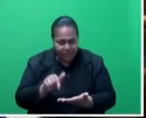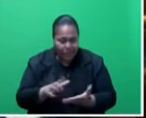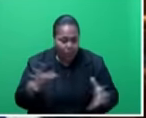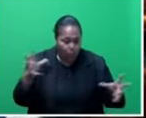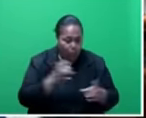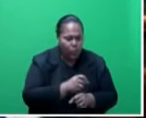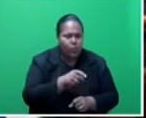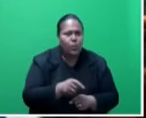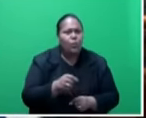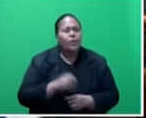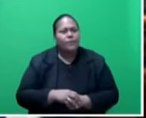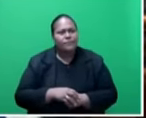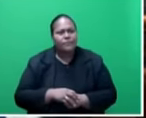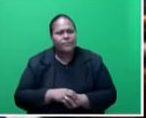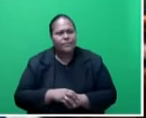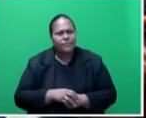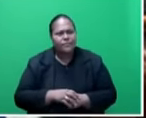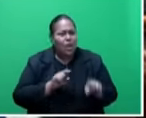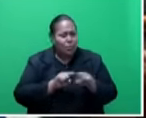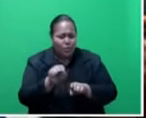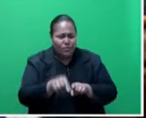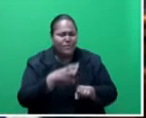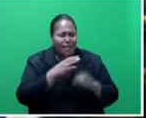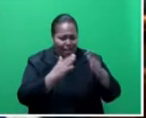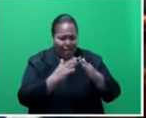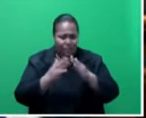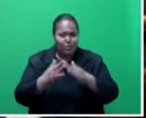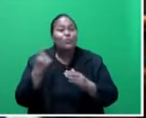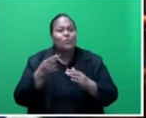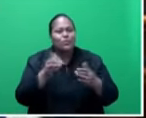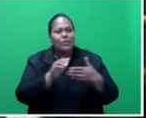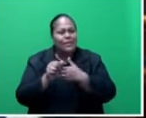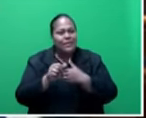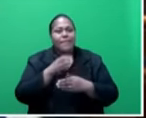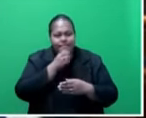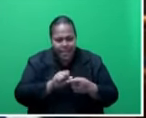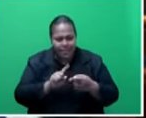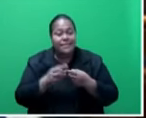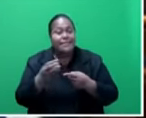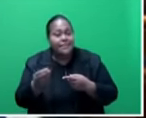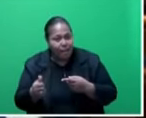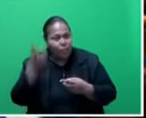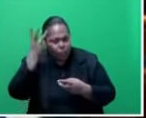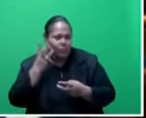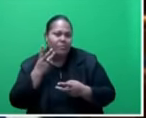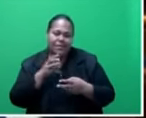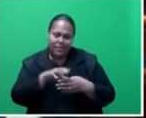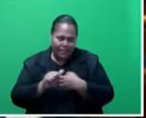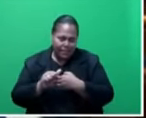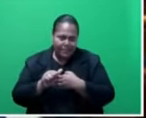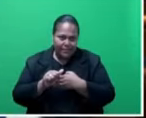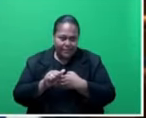18,496 were headed by male and 1,182 were headed by females. Mr. Speaker said the